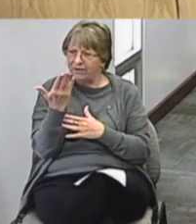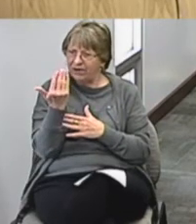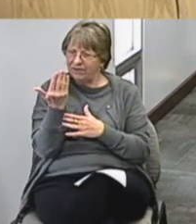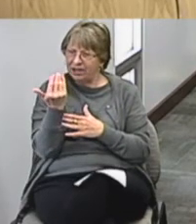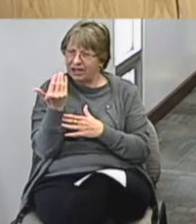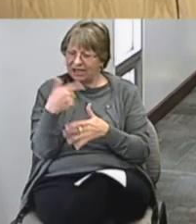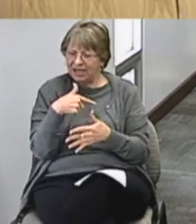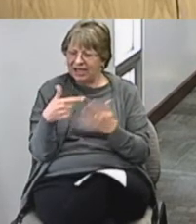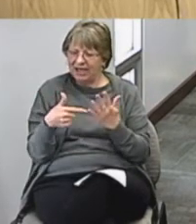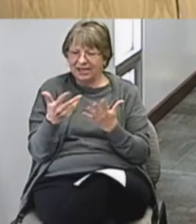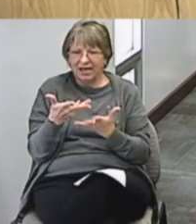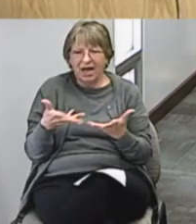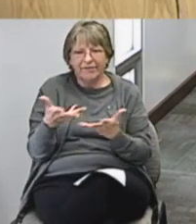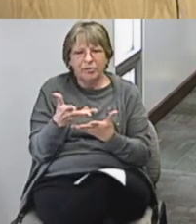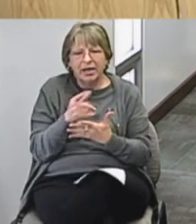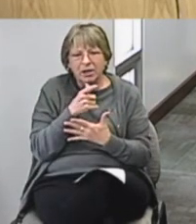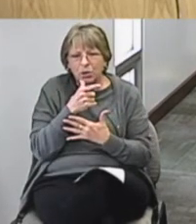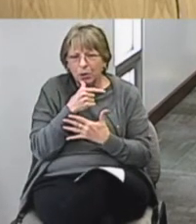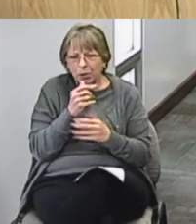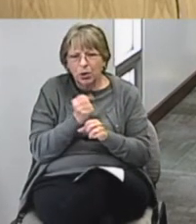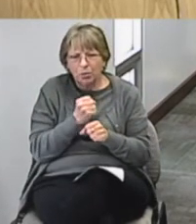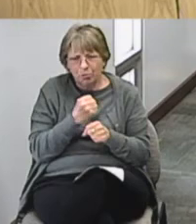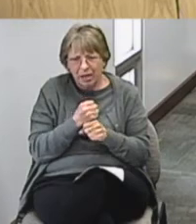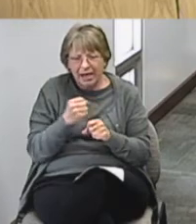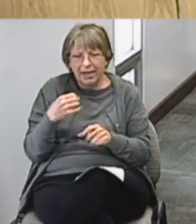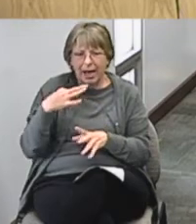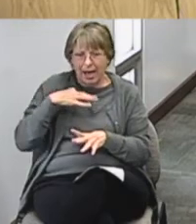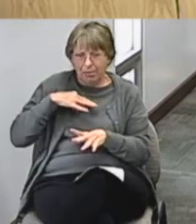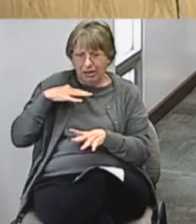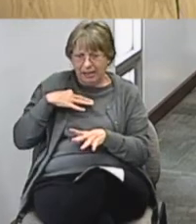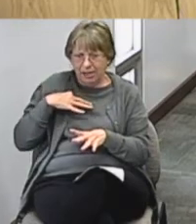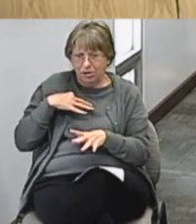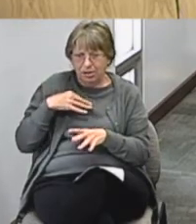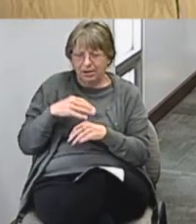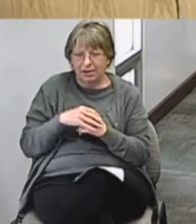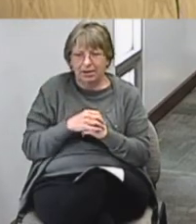it lists everybody who made applications.